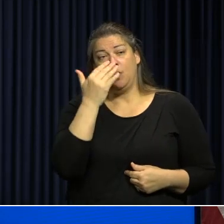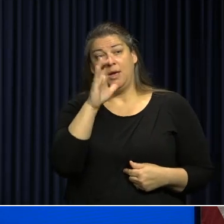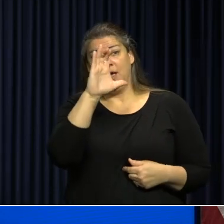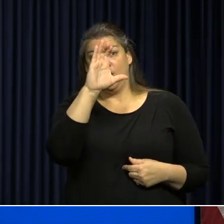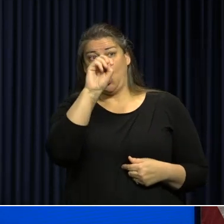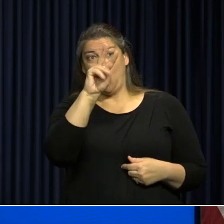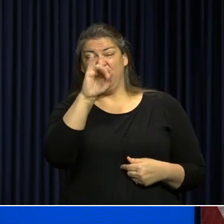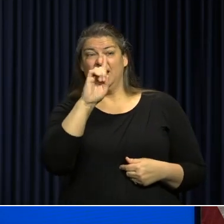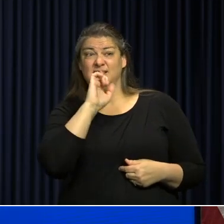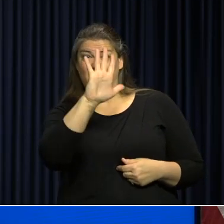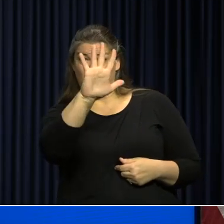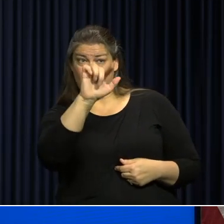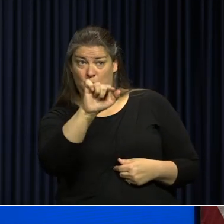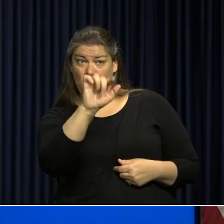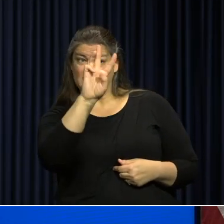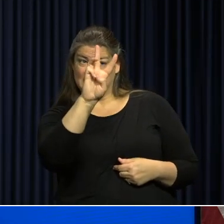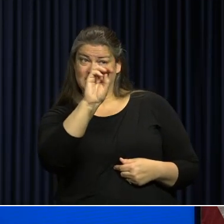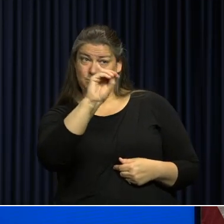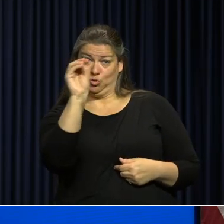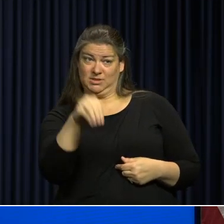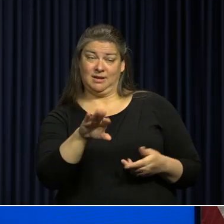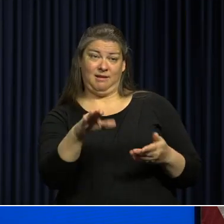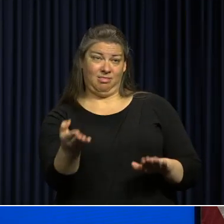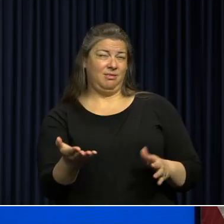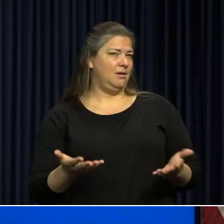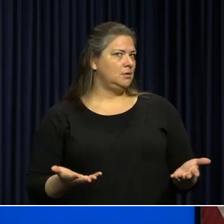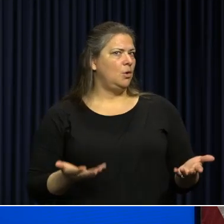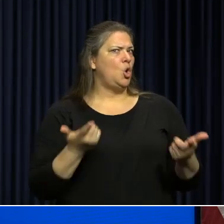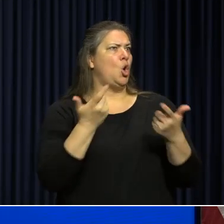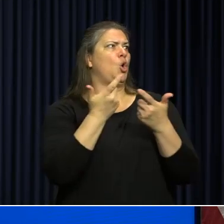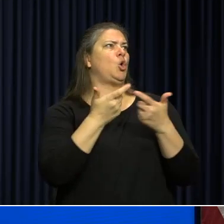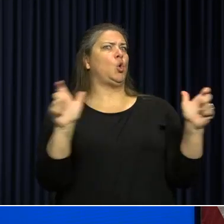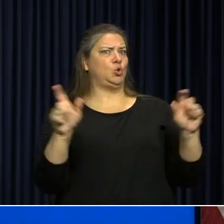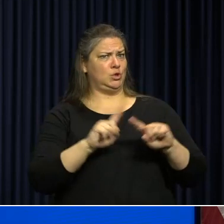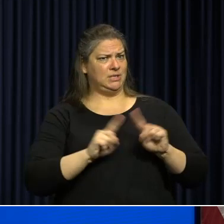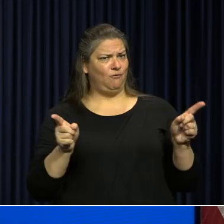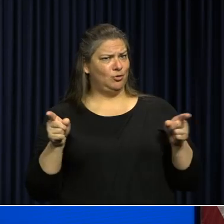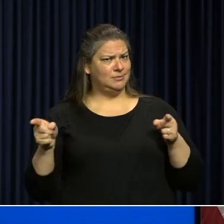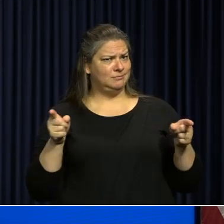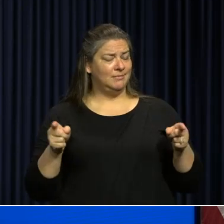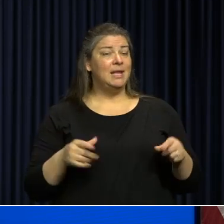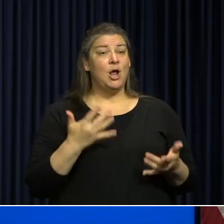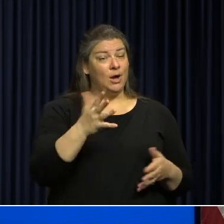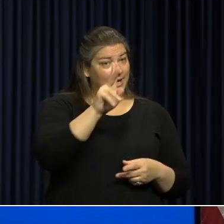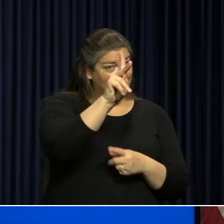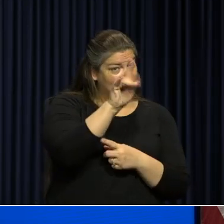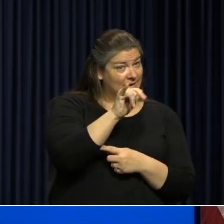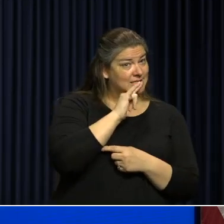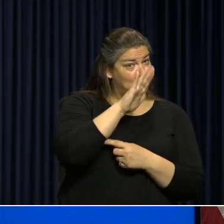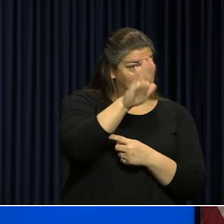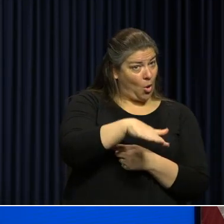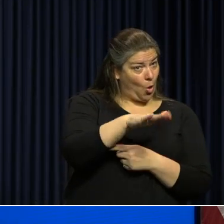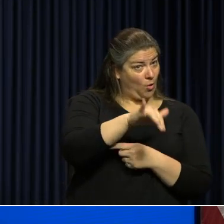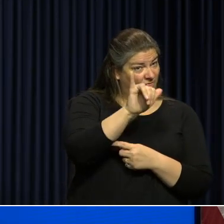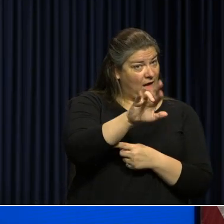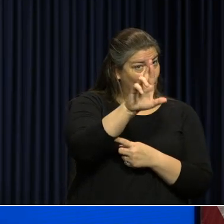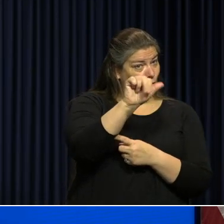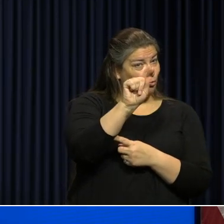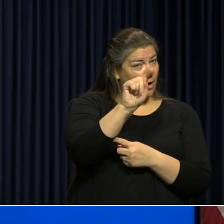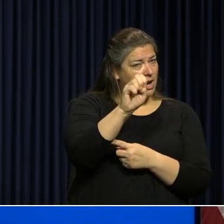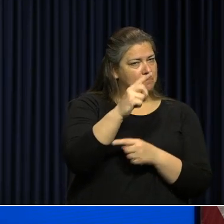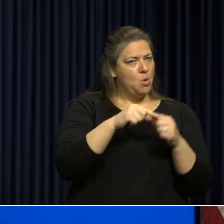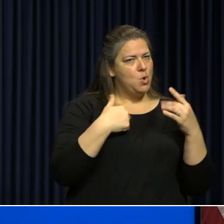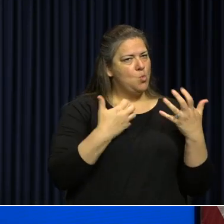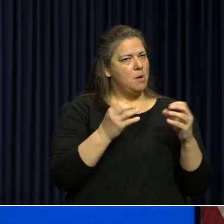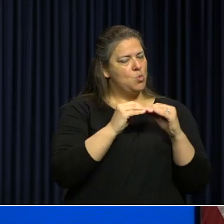COVID-19 is about 5.6%. So a huge difference. Now, Kentucky is below that rate. We want to get a lot